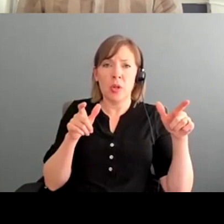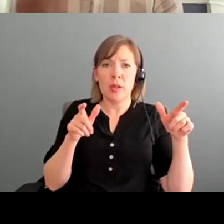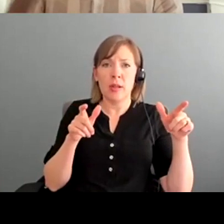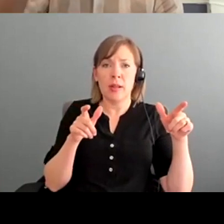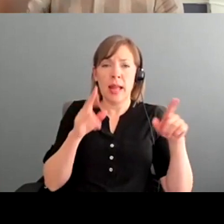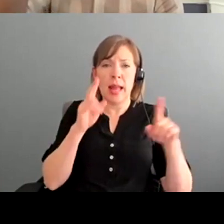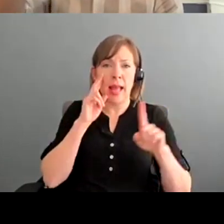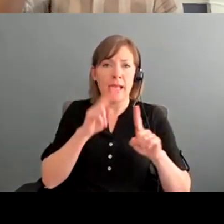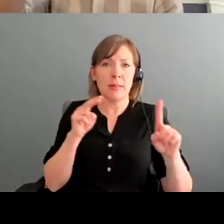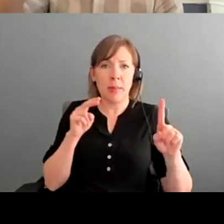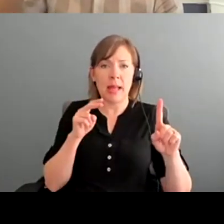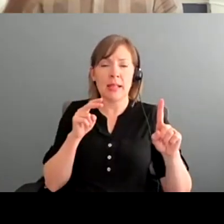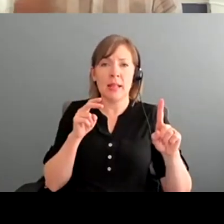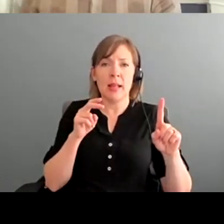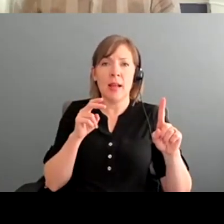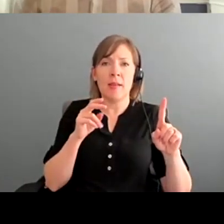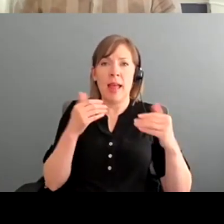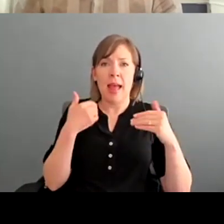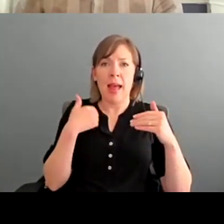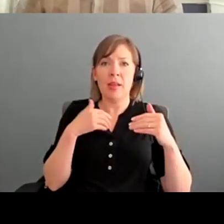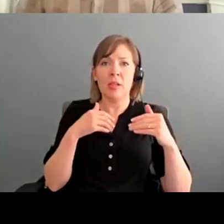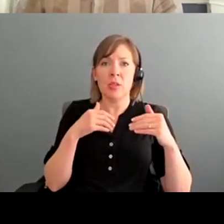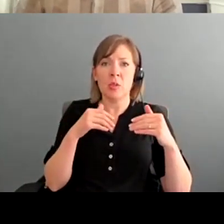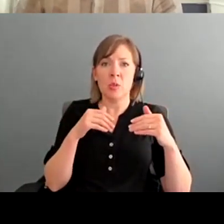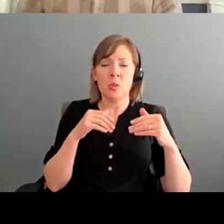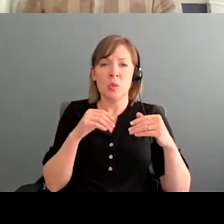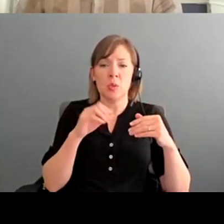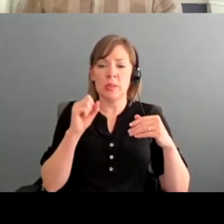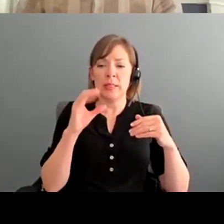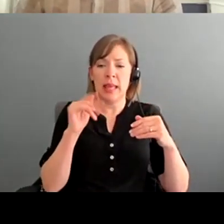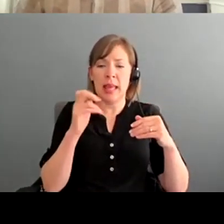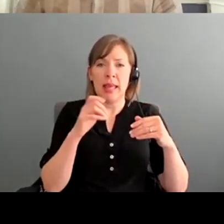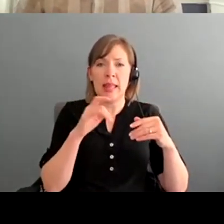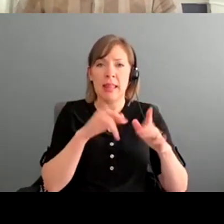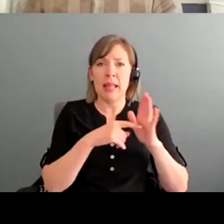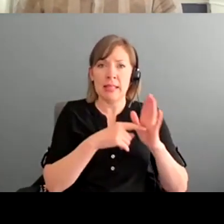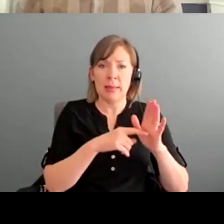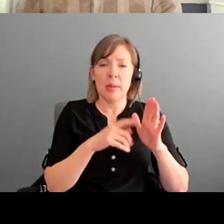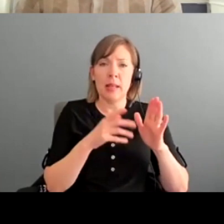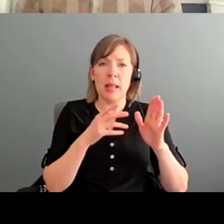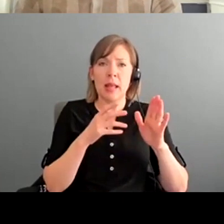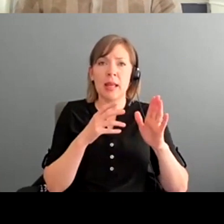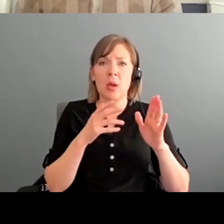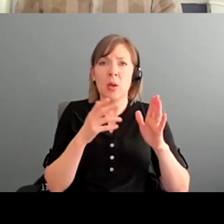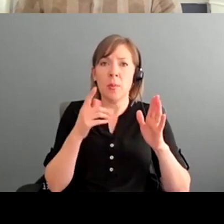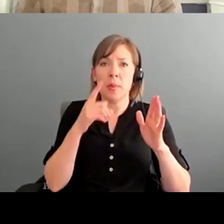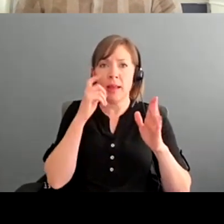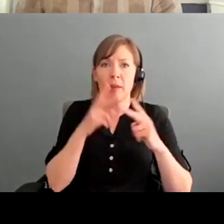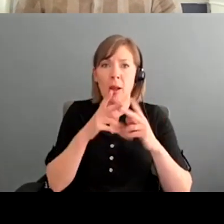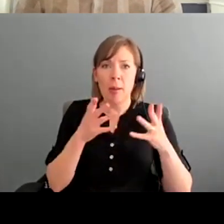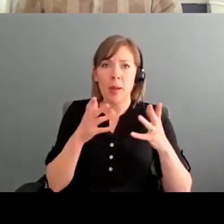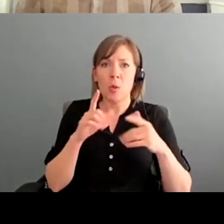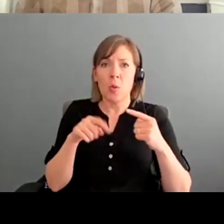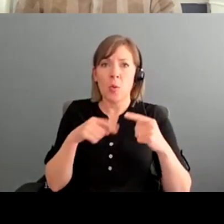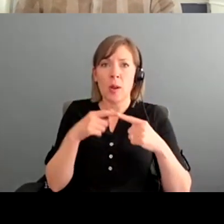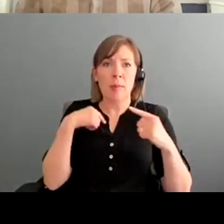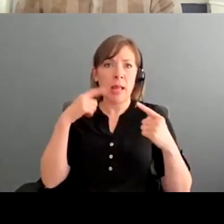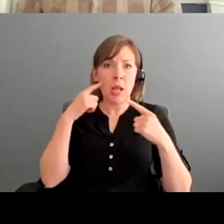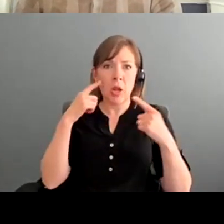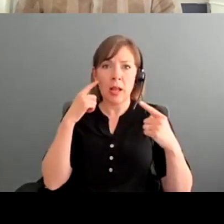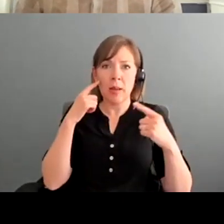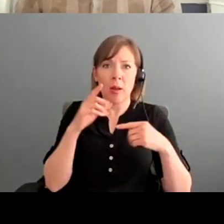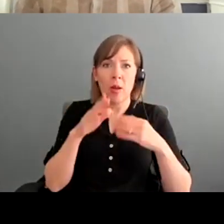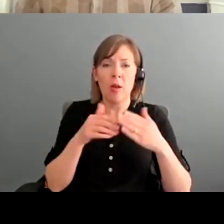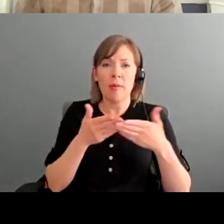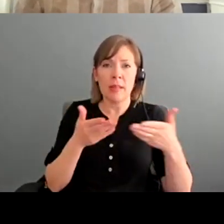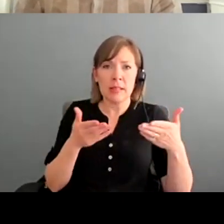aspect of having a Tosquelles exhibit at an art museum, like what, because very much when I'm hearing about all these asylum